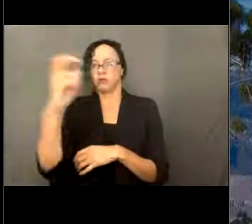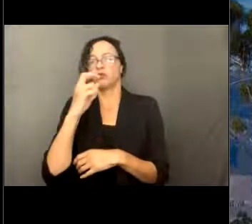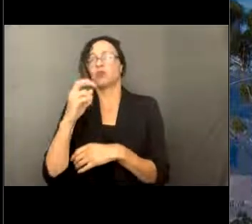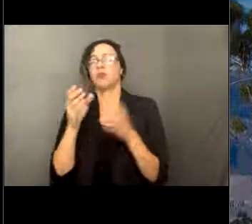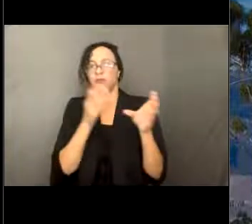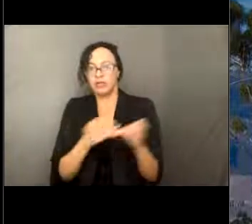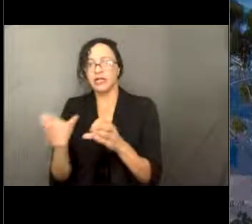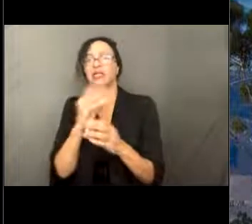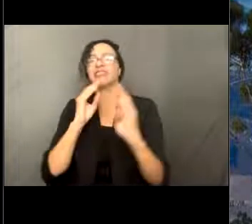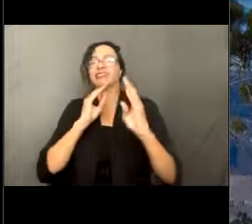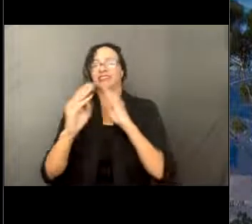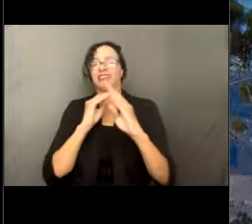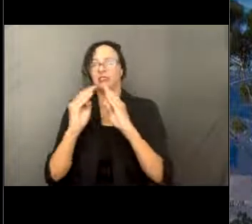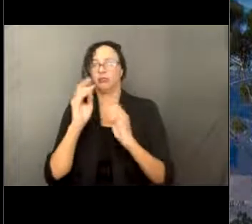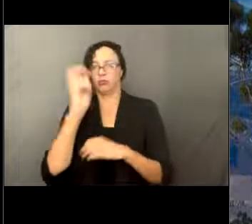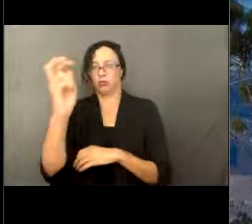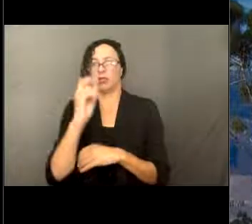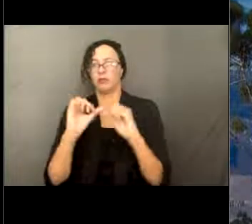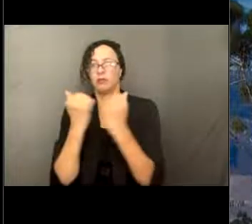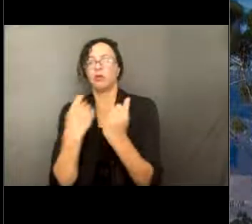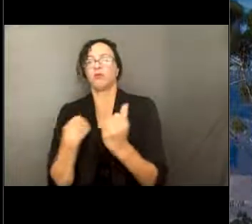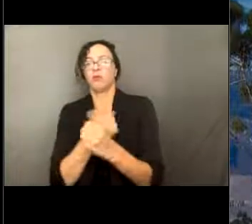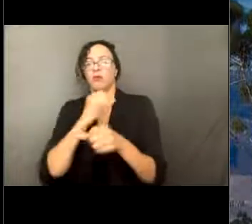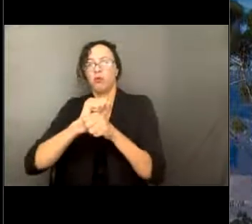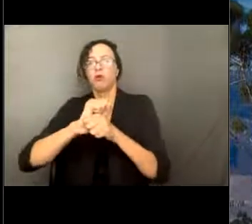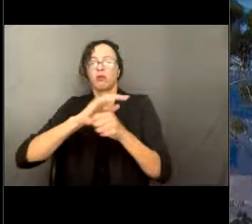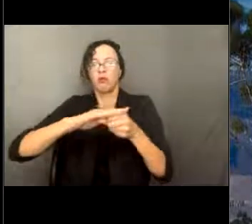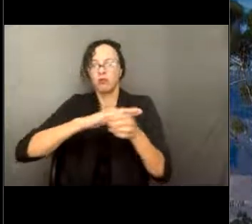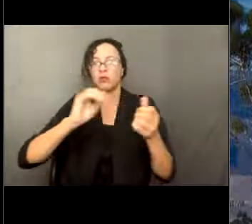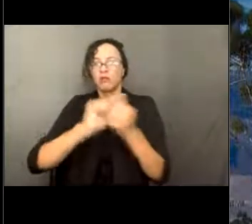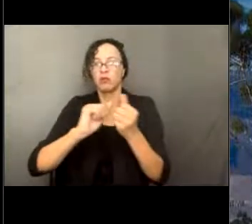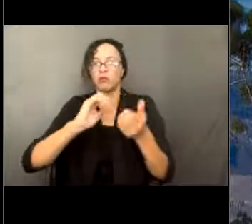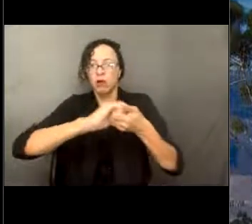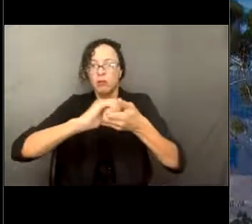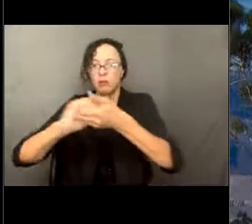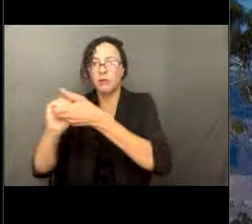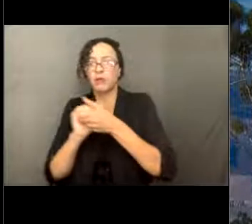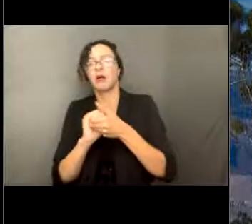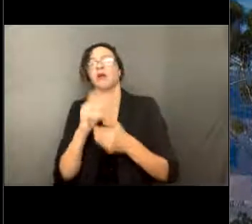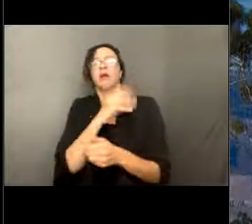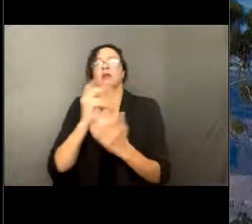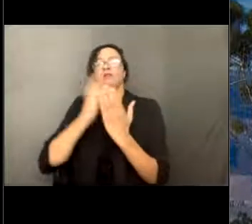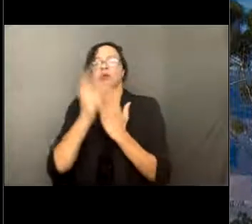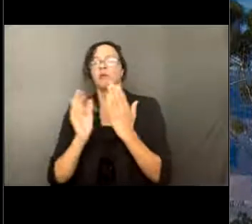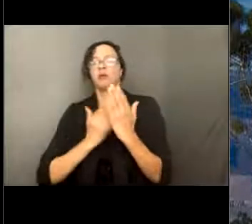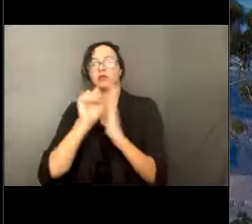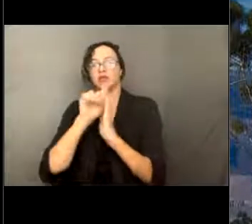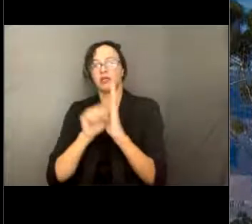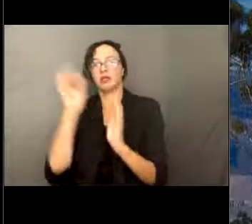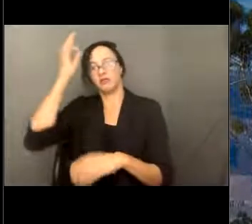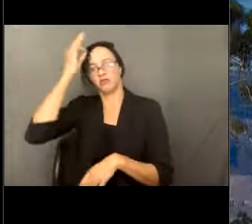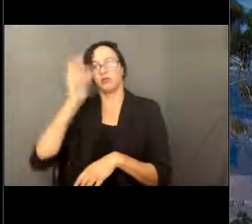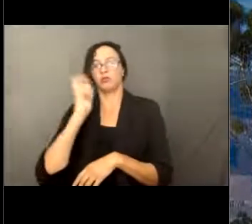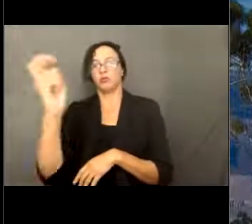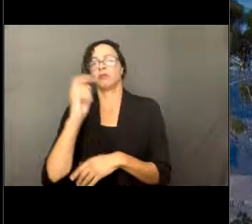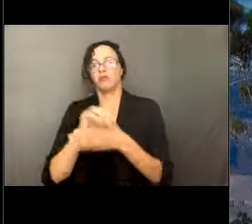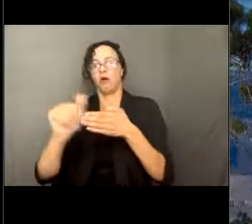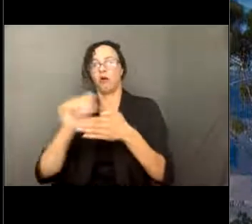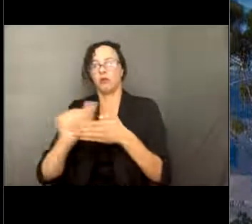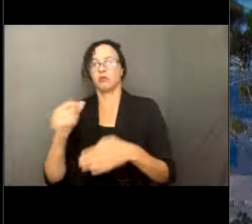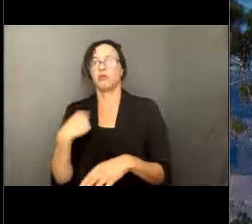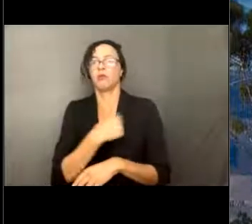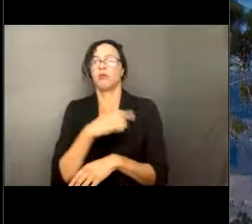with our community and local partners with our regional transportation plan and programming our state and federal transportation dollars. We've